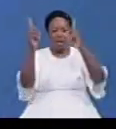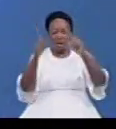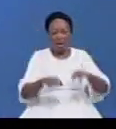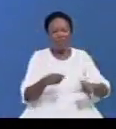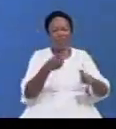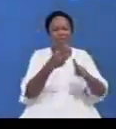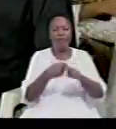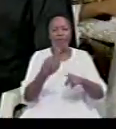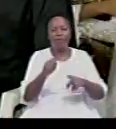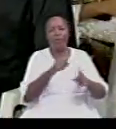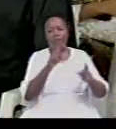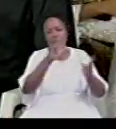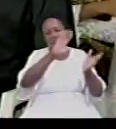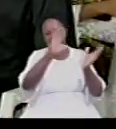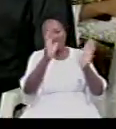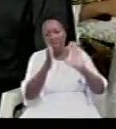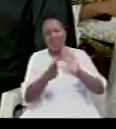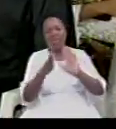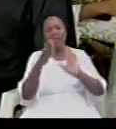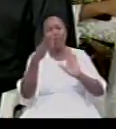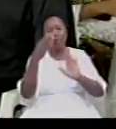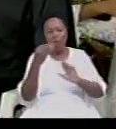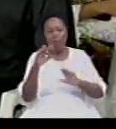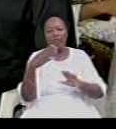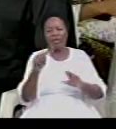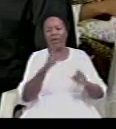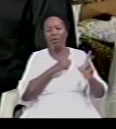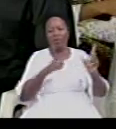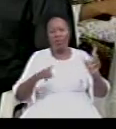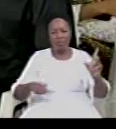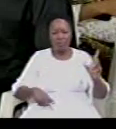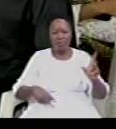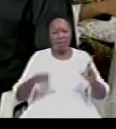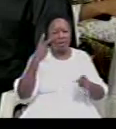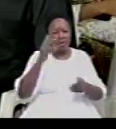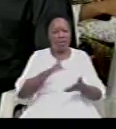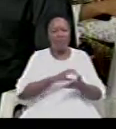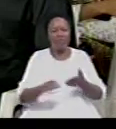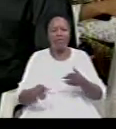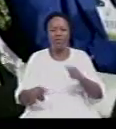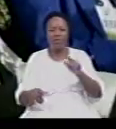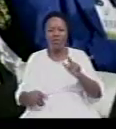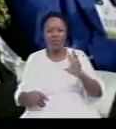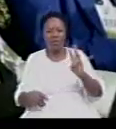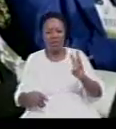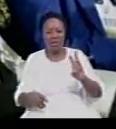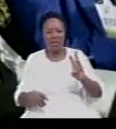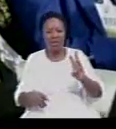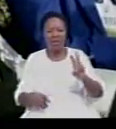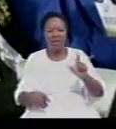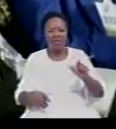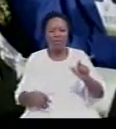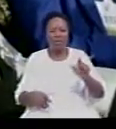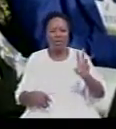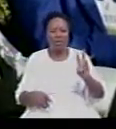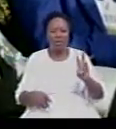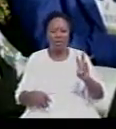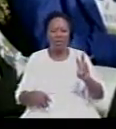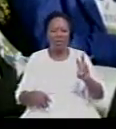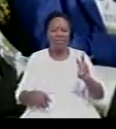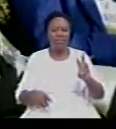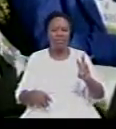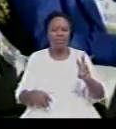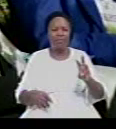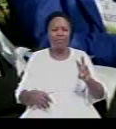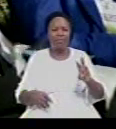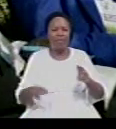from the presence of the Lord. Look at verse 26. In verse 26, it says, unto